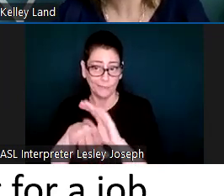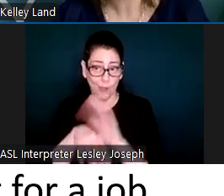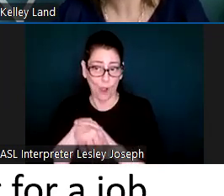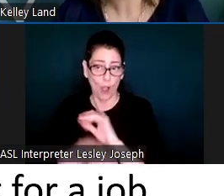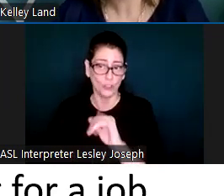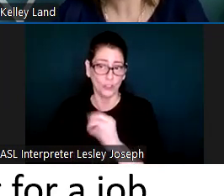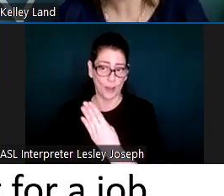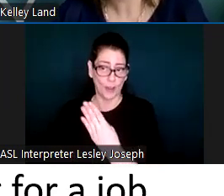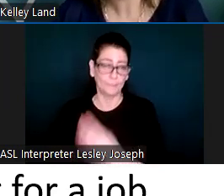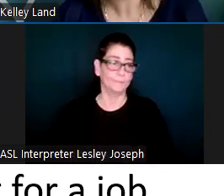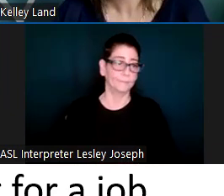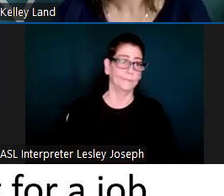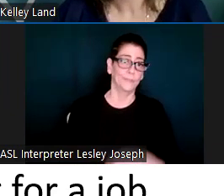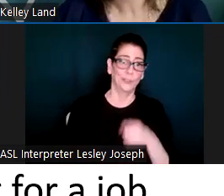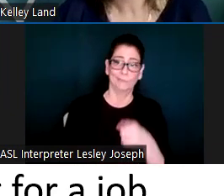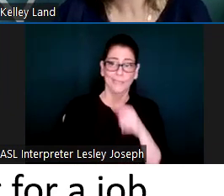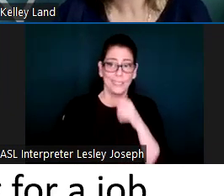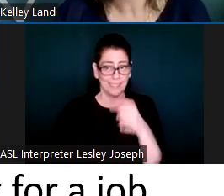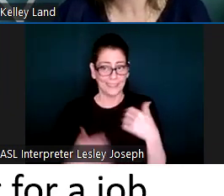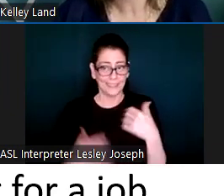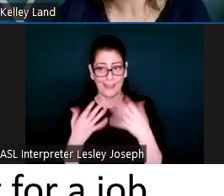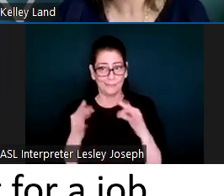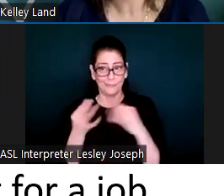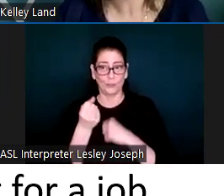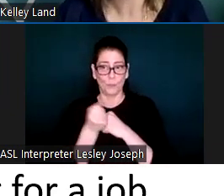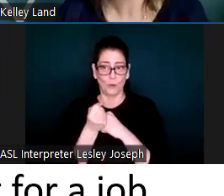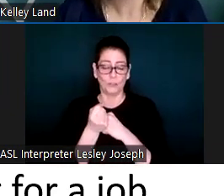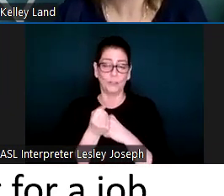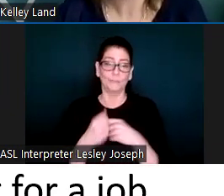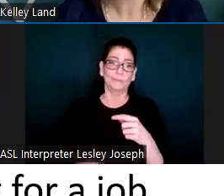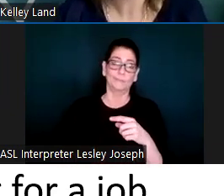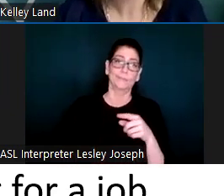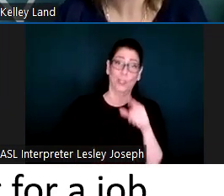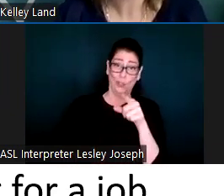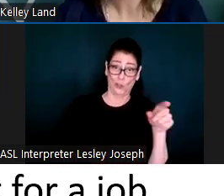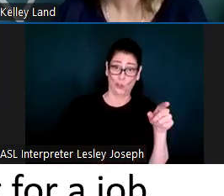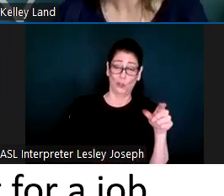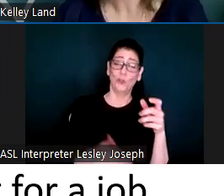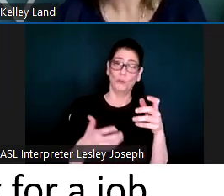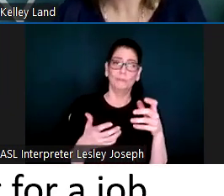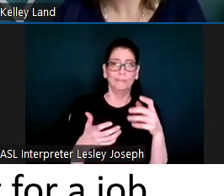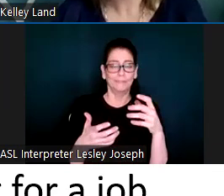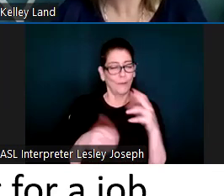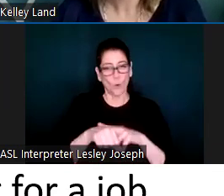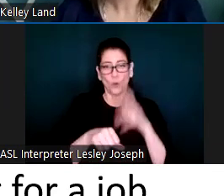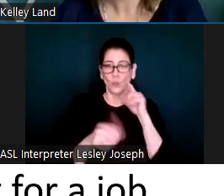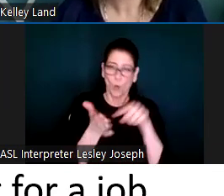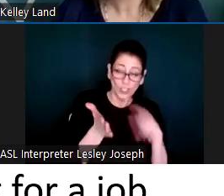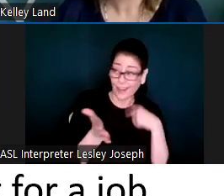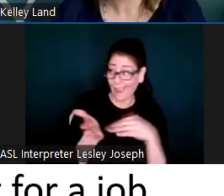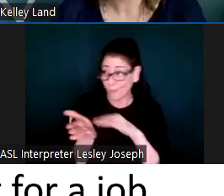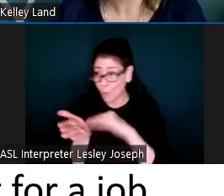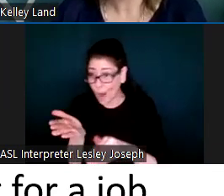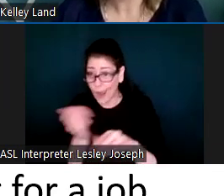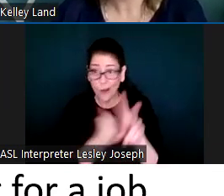not have those free supports. As a person who's working with individuals, you always want to see if they have a waiver, if they have VR, if they have